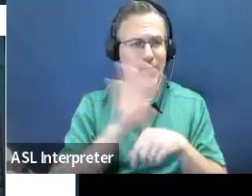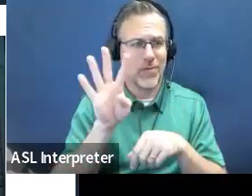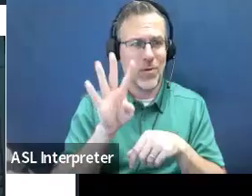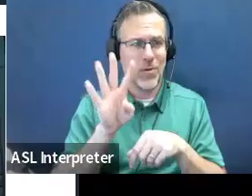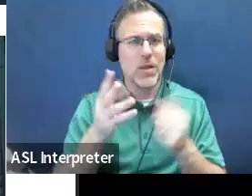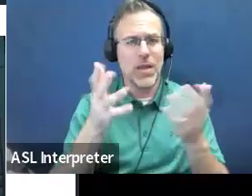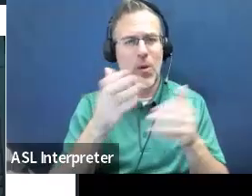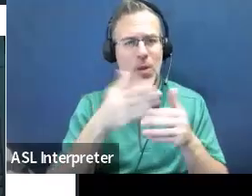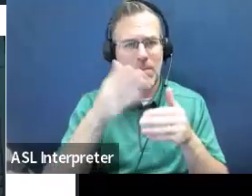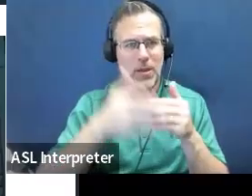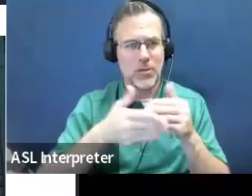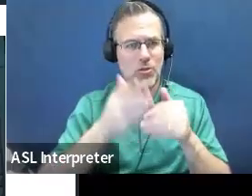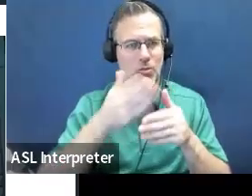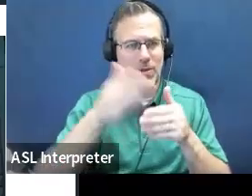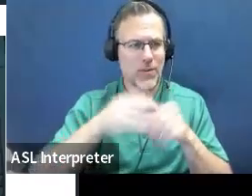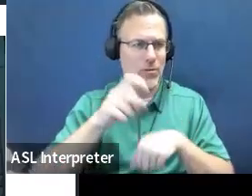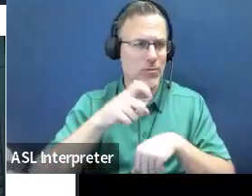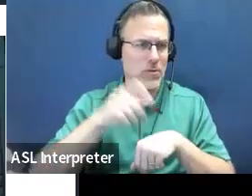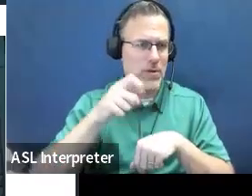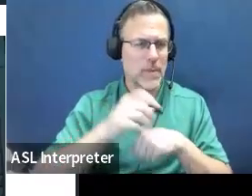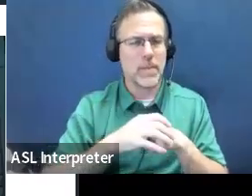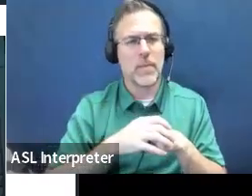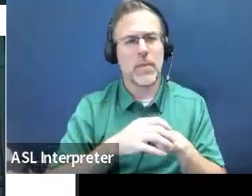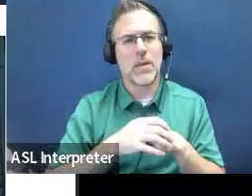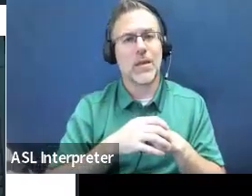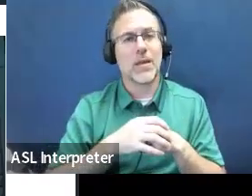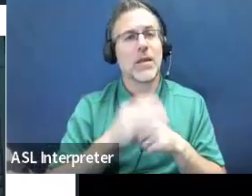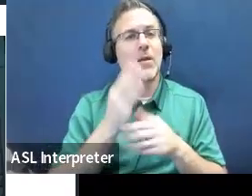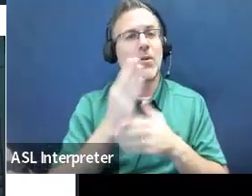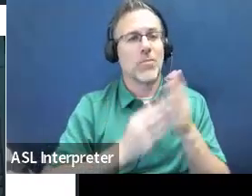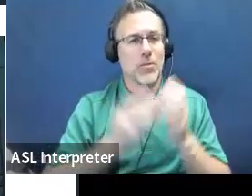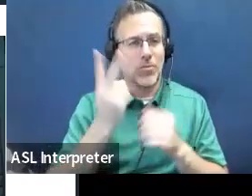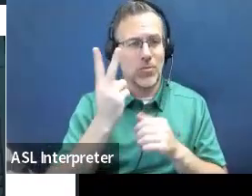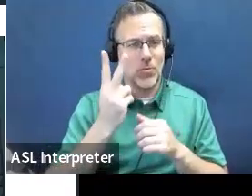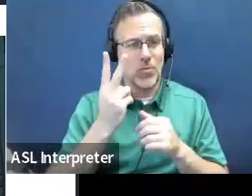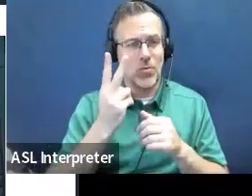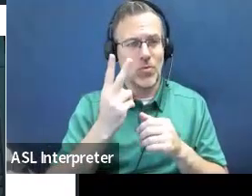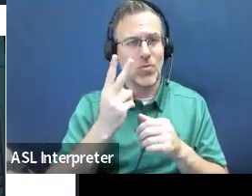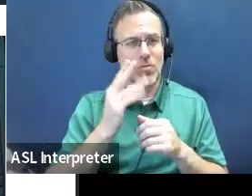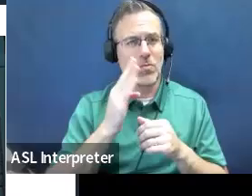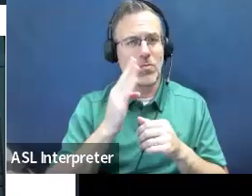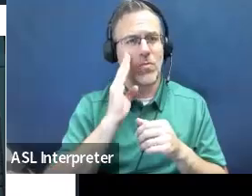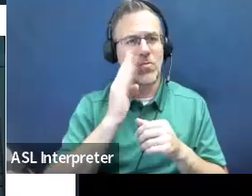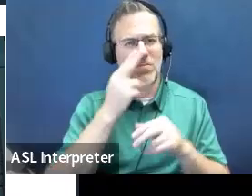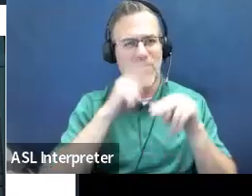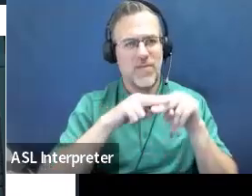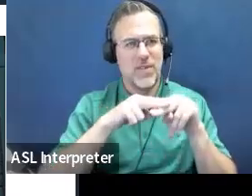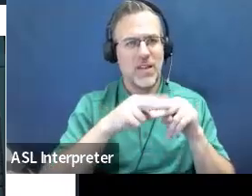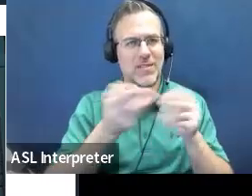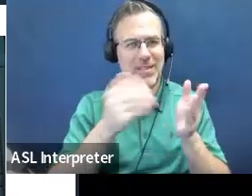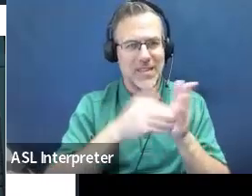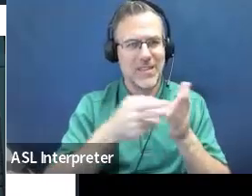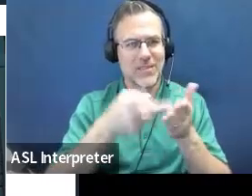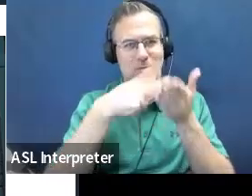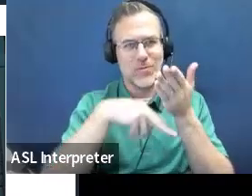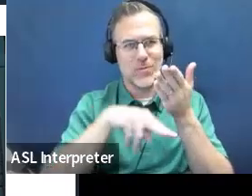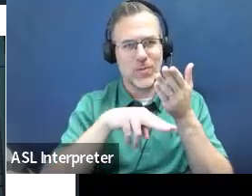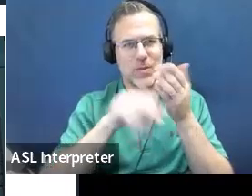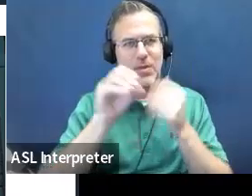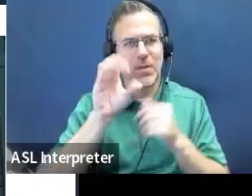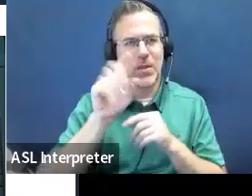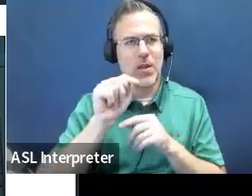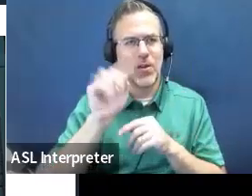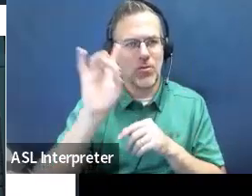make sure we get out of here on time. So join us for part 2. We're going to do this fun stuff again in 2 weeks,